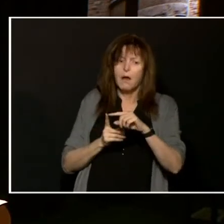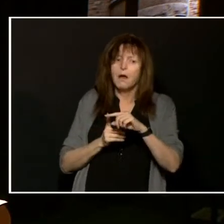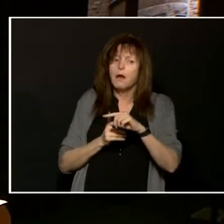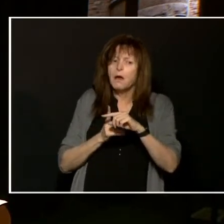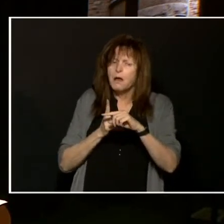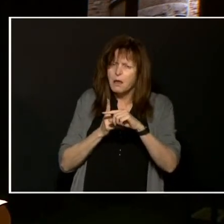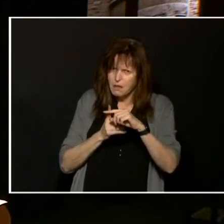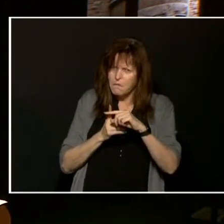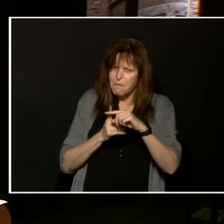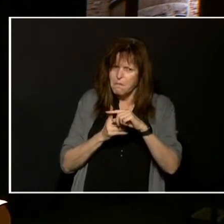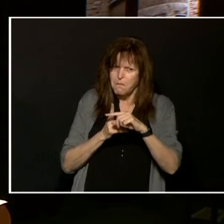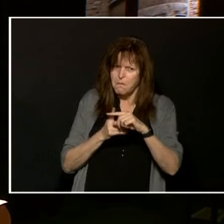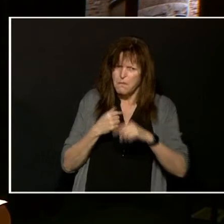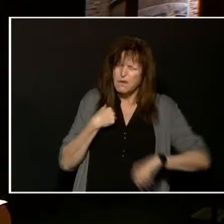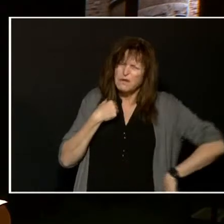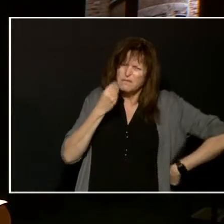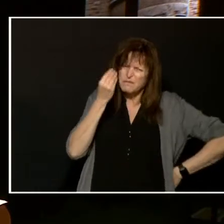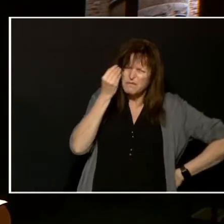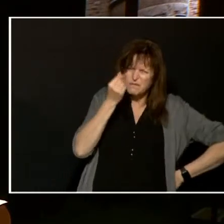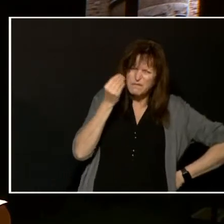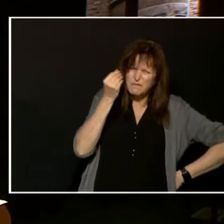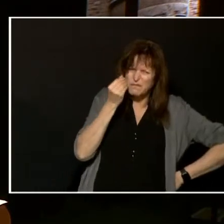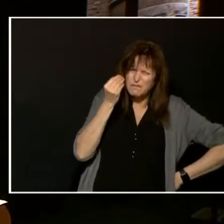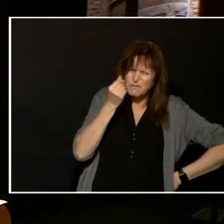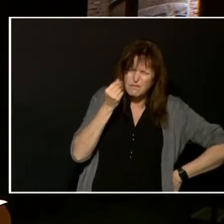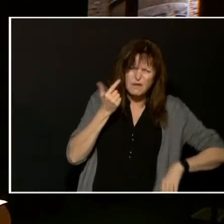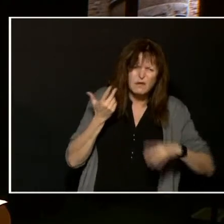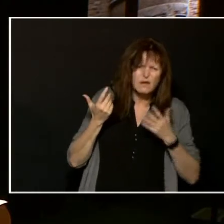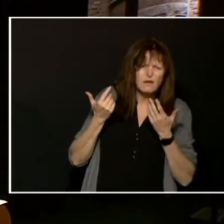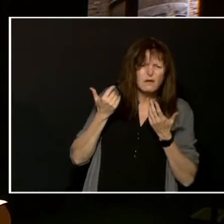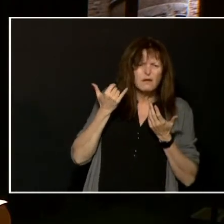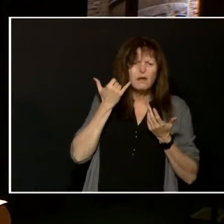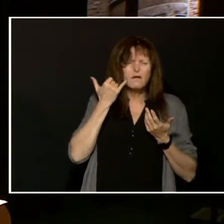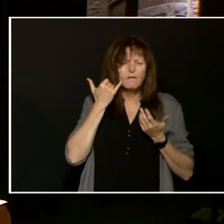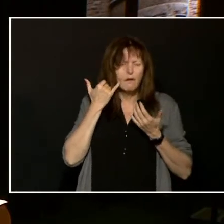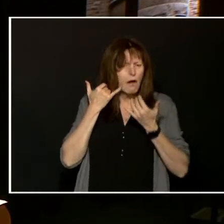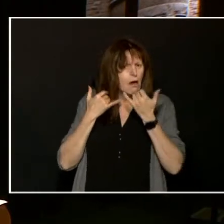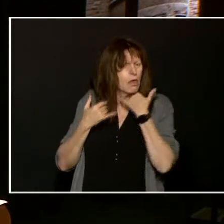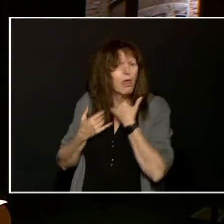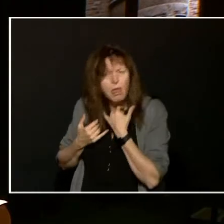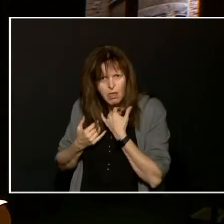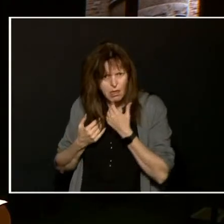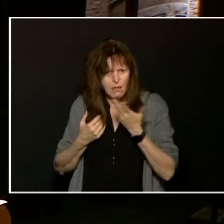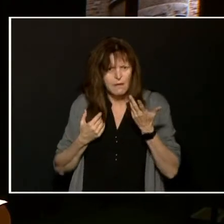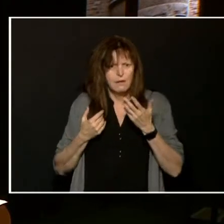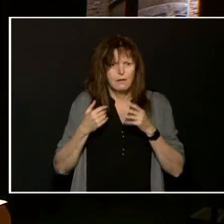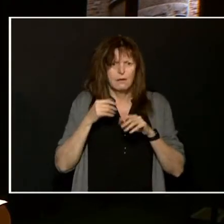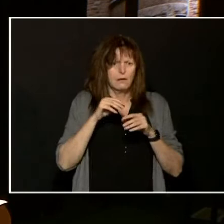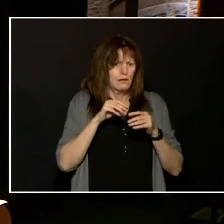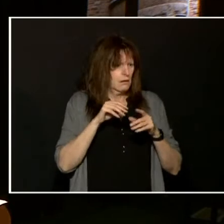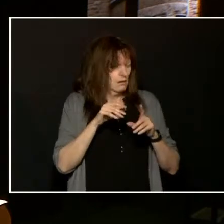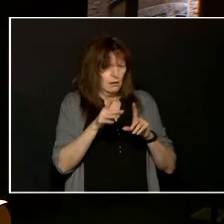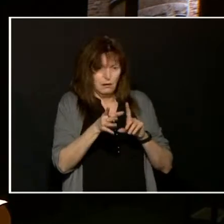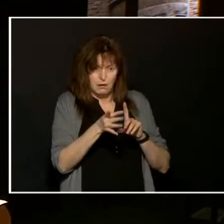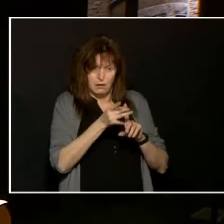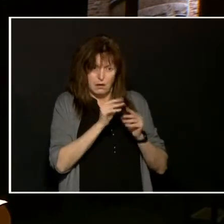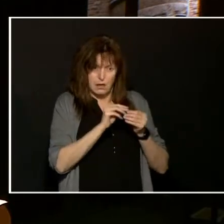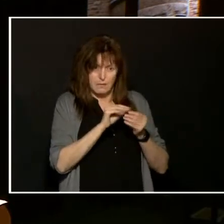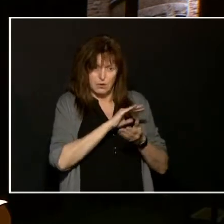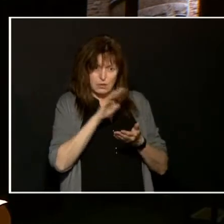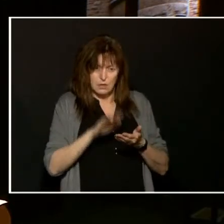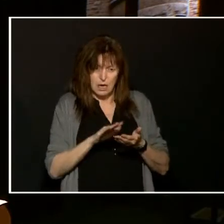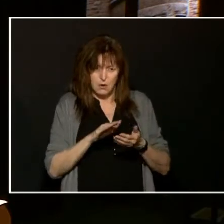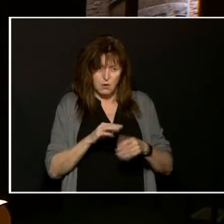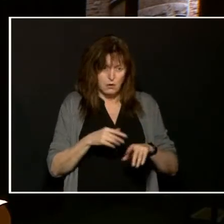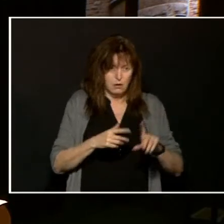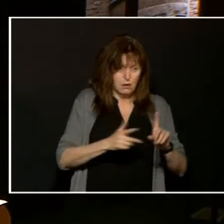what are some of the big changes? Obviously, like, case counts have come down, but have vaccines done more work than you thought